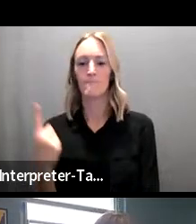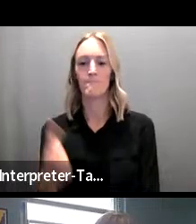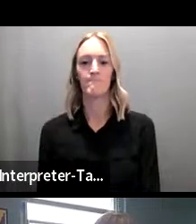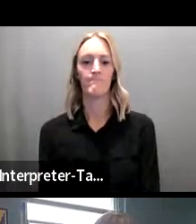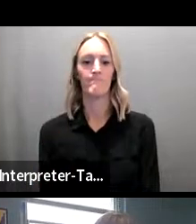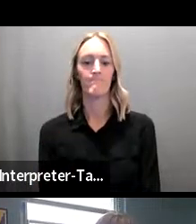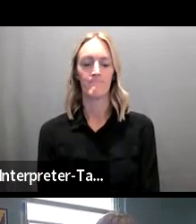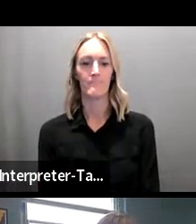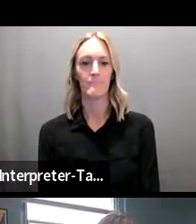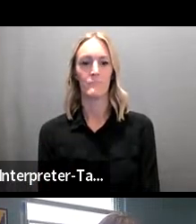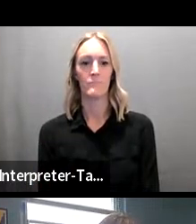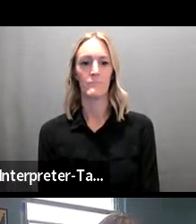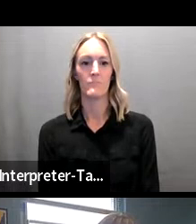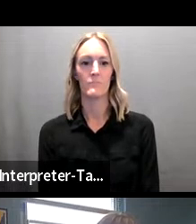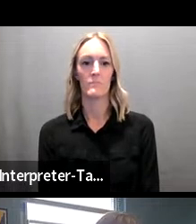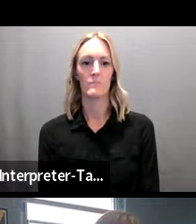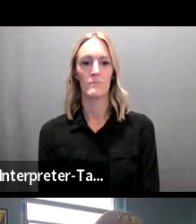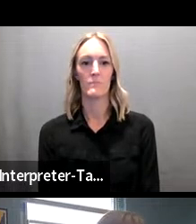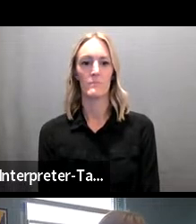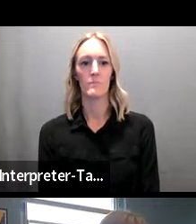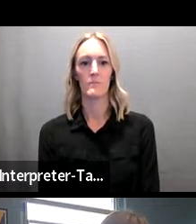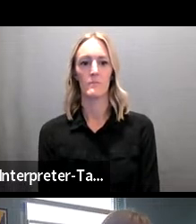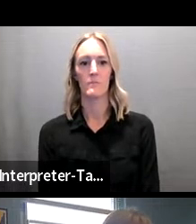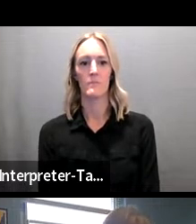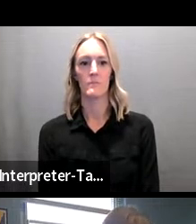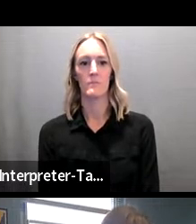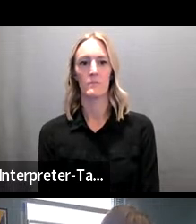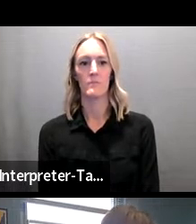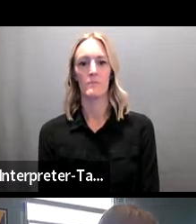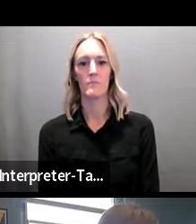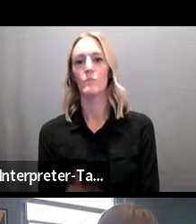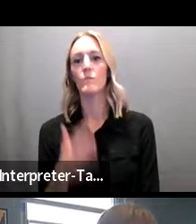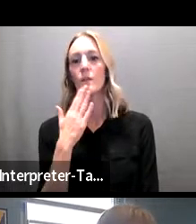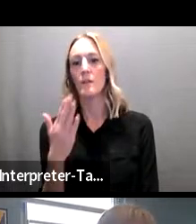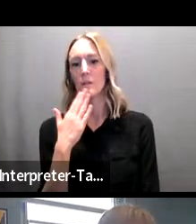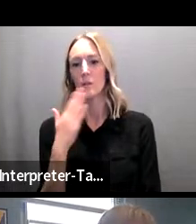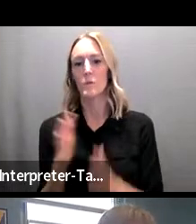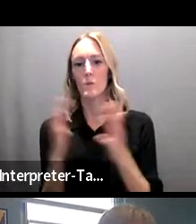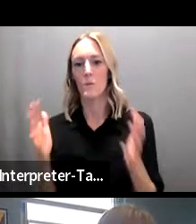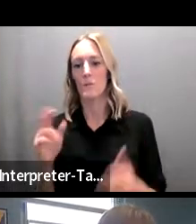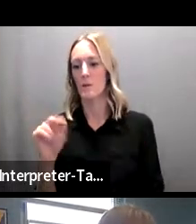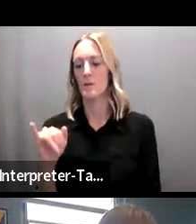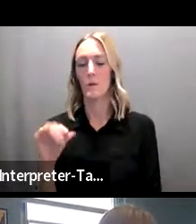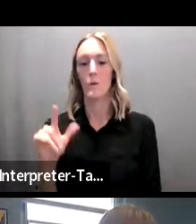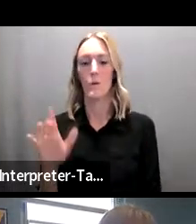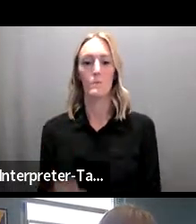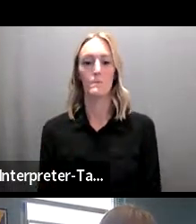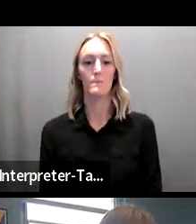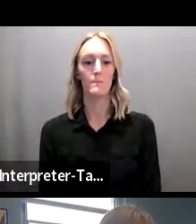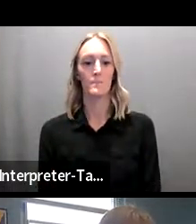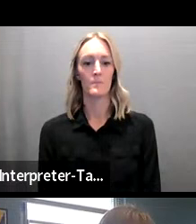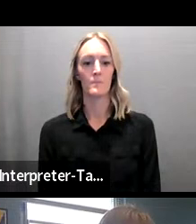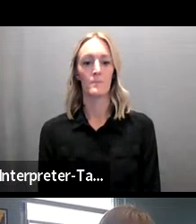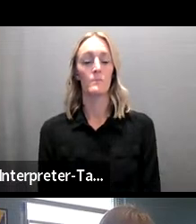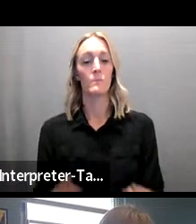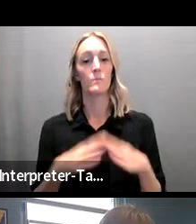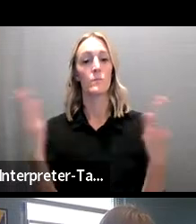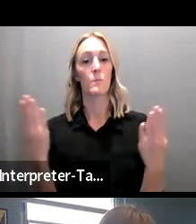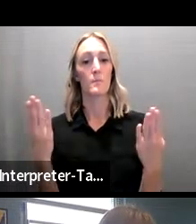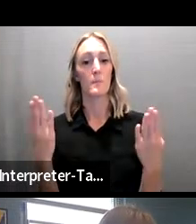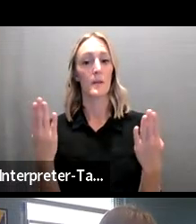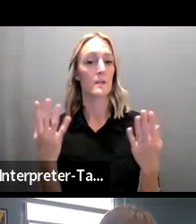Okay, I guess not. Thank you so much, Nicole. Thank you. I wanted to take a second to open the floor to see if anybody has